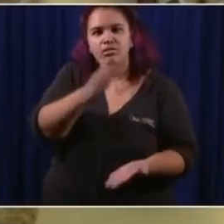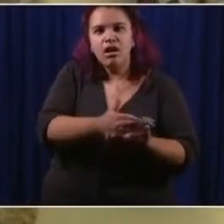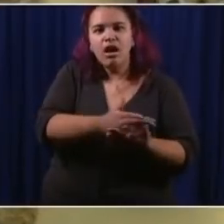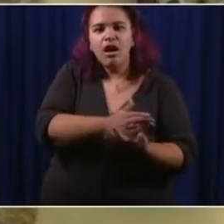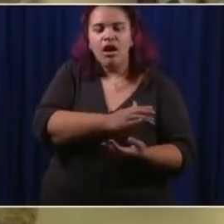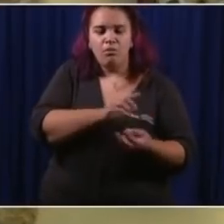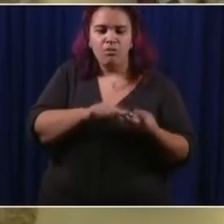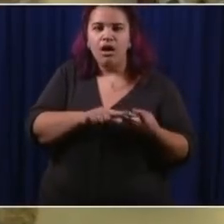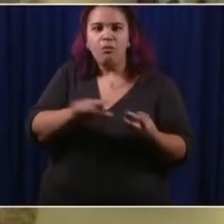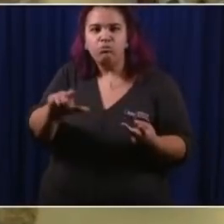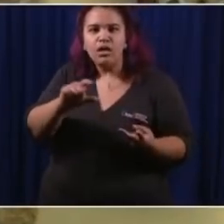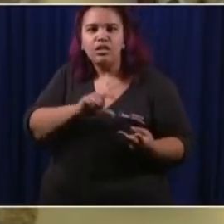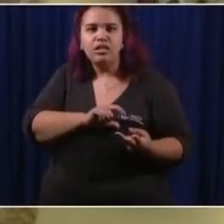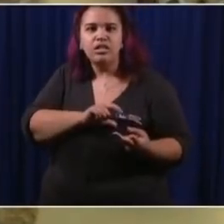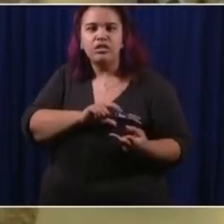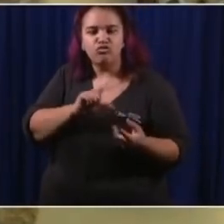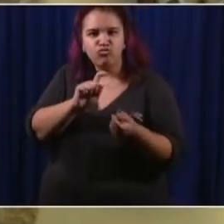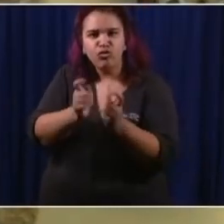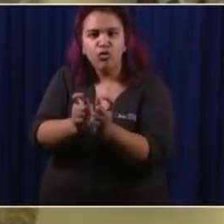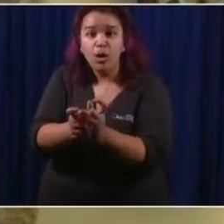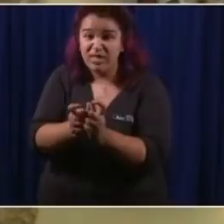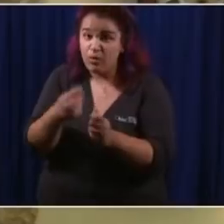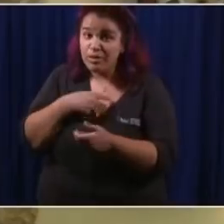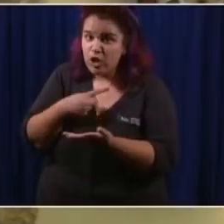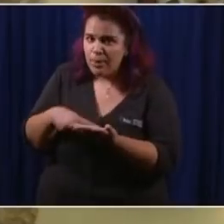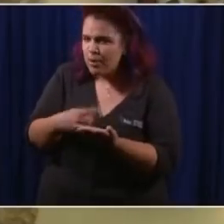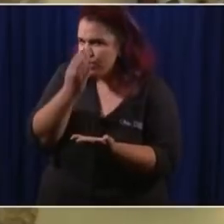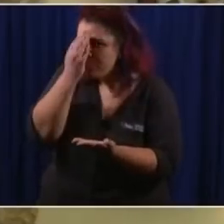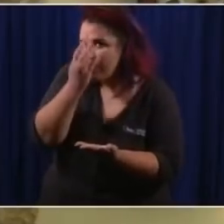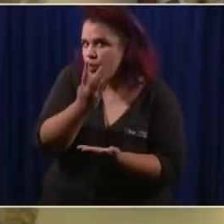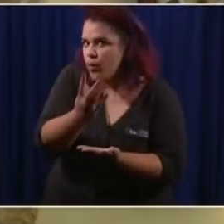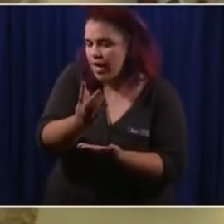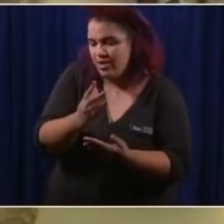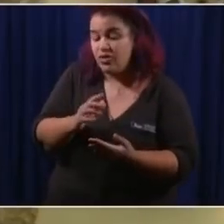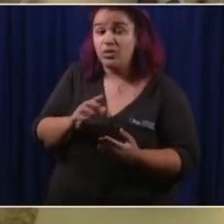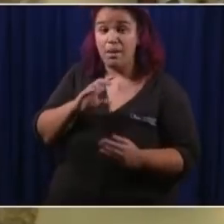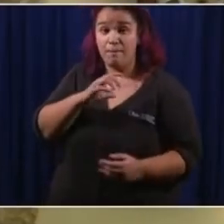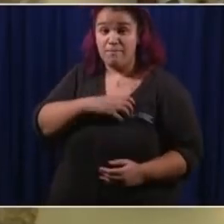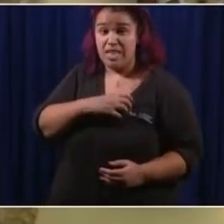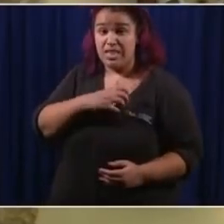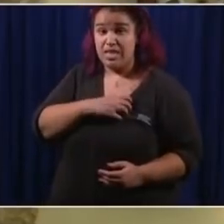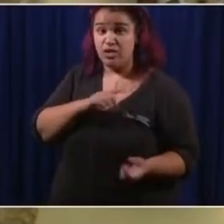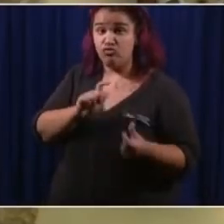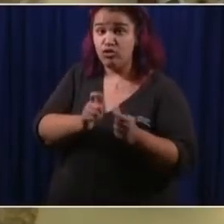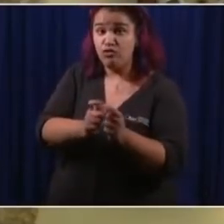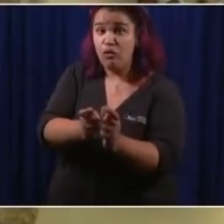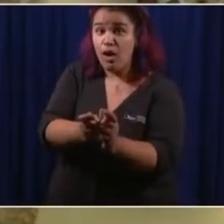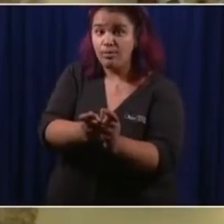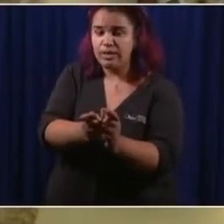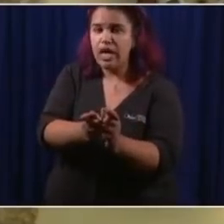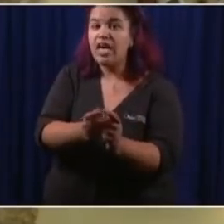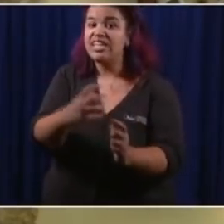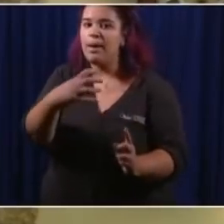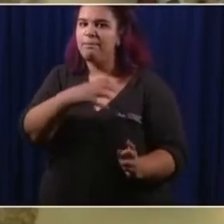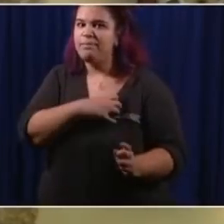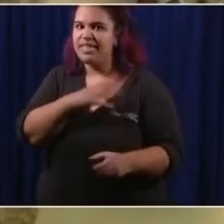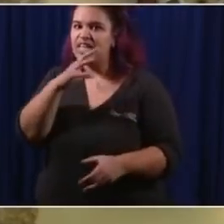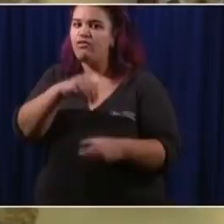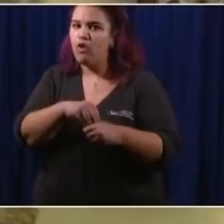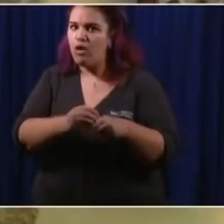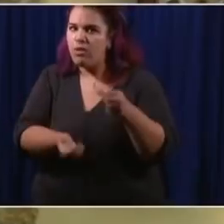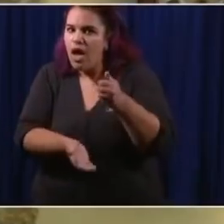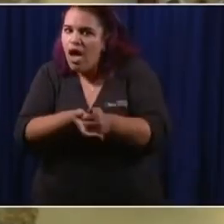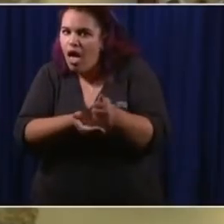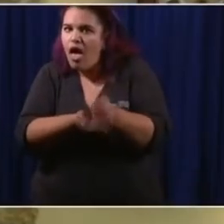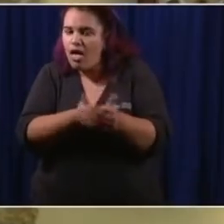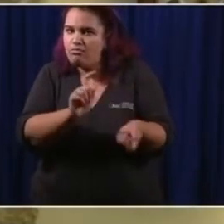reforms that we've talked about. And by the way, these police reforms are being put together by representatives of police along with